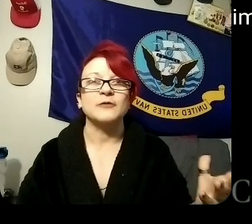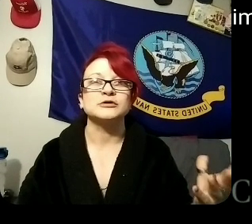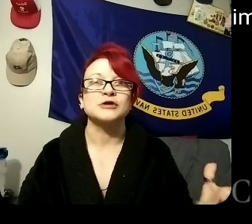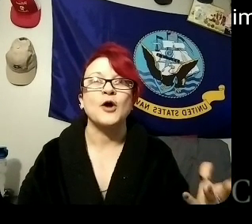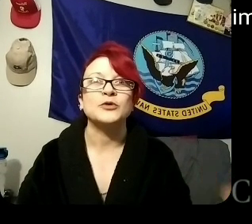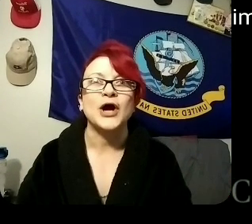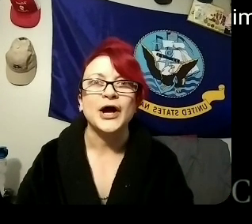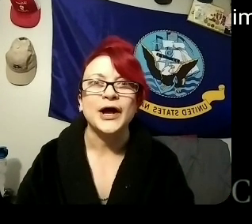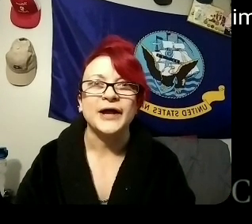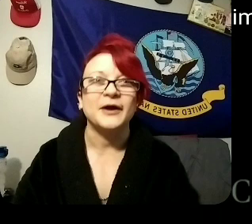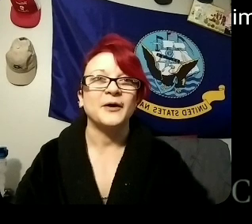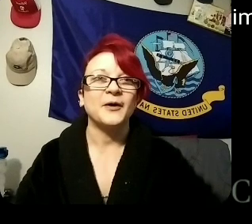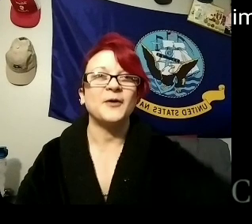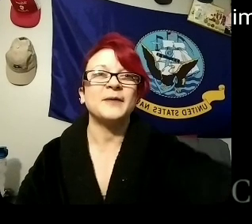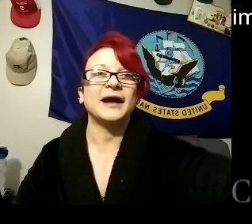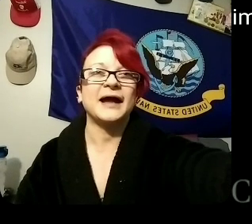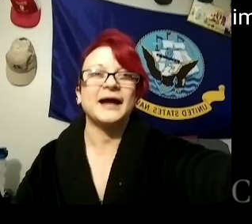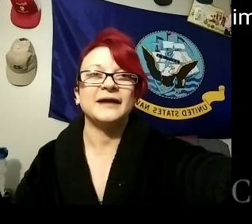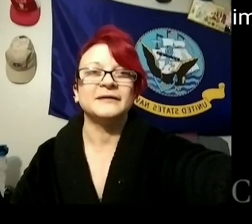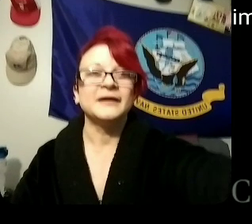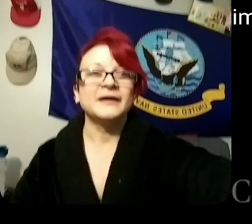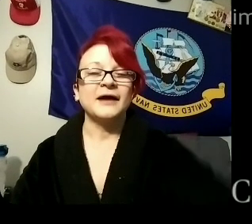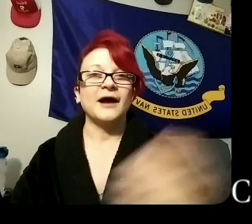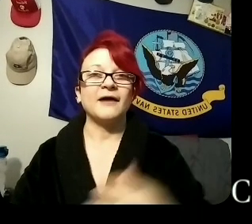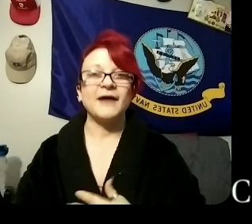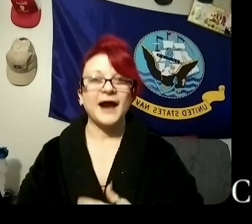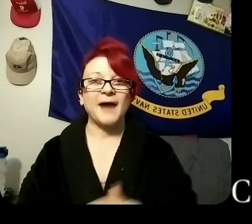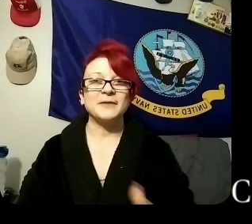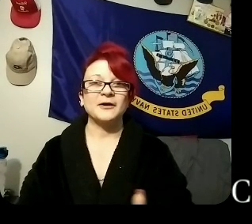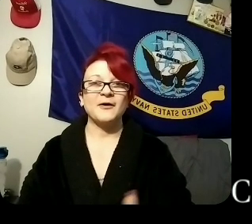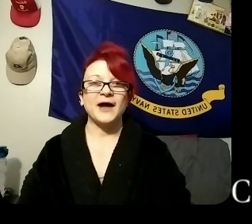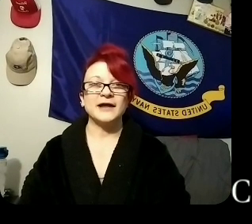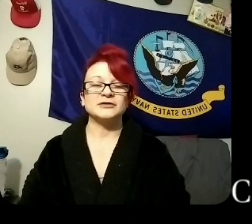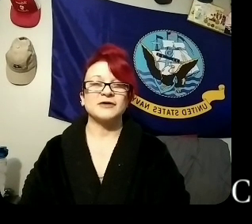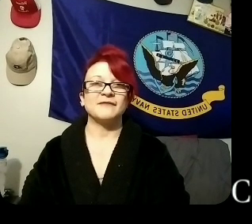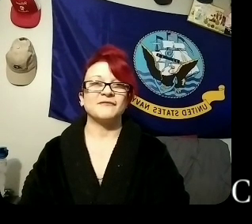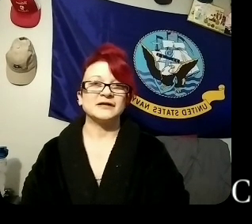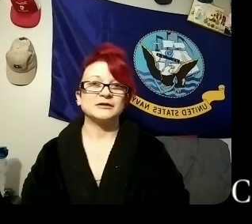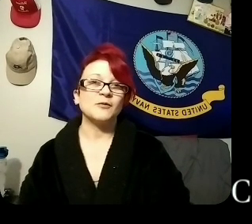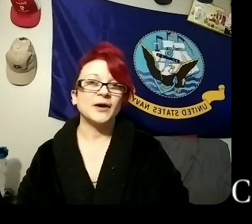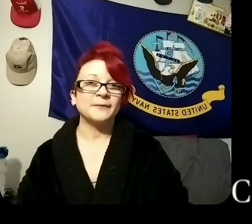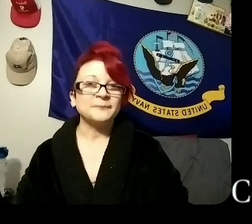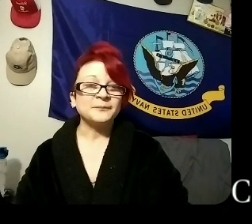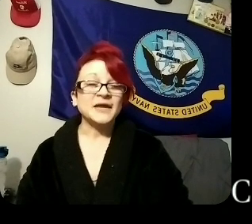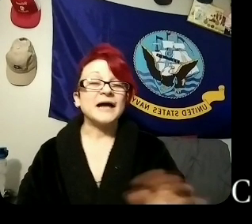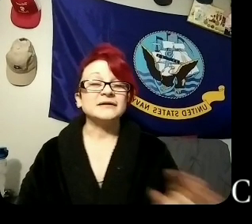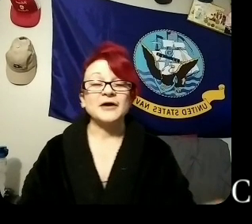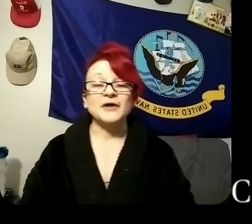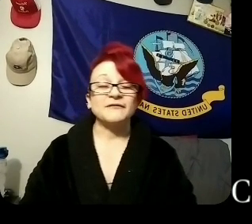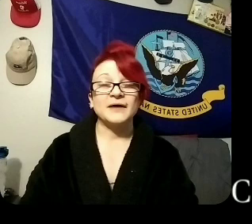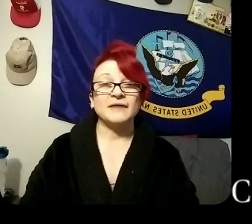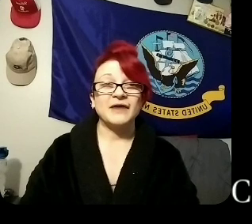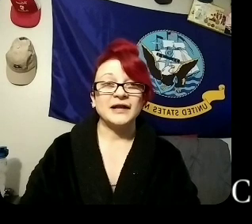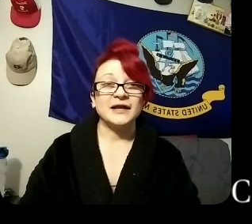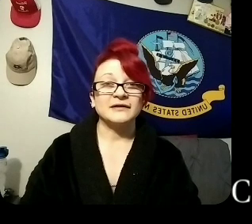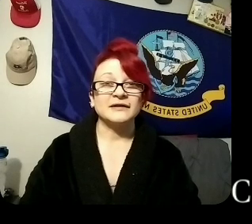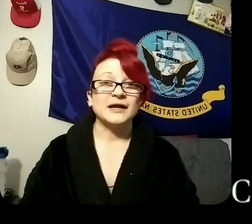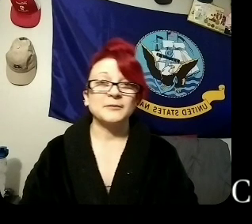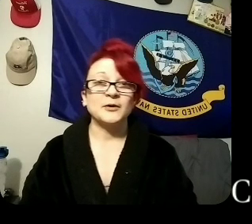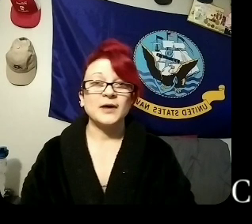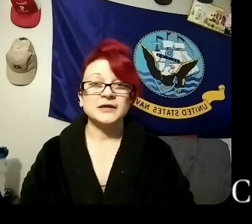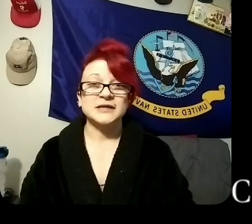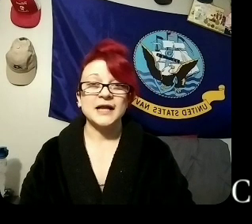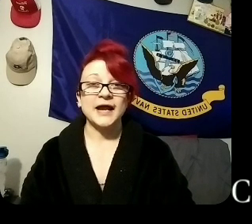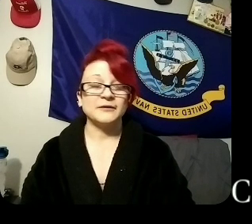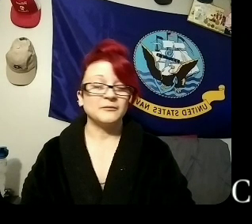That was so good. Oh my god. All right. I'm going to go ahead and try and find some more. I doubt I'll find anything that I'm